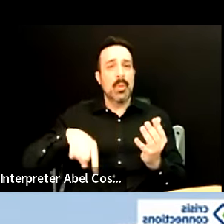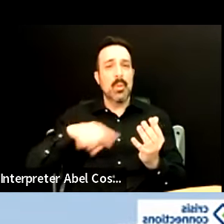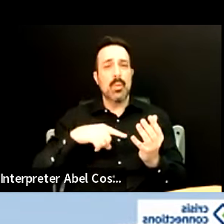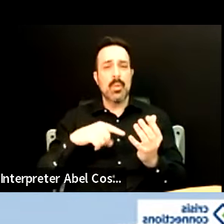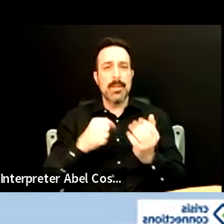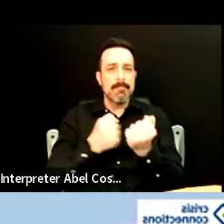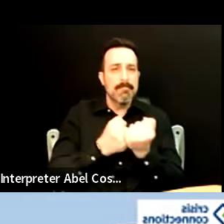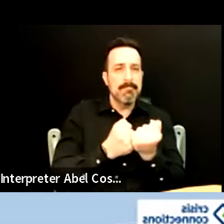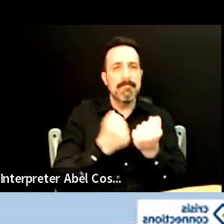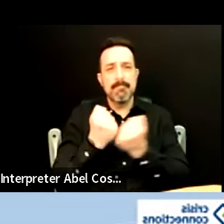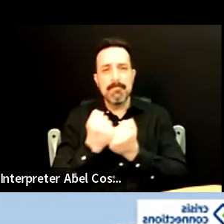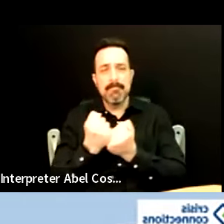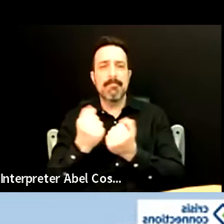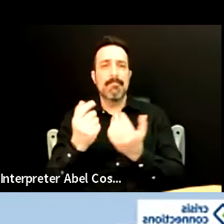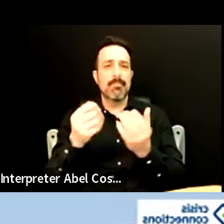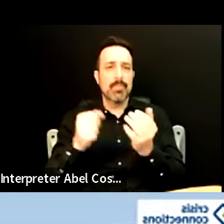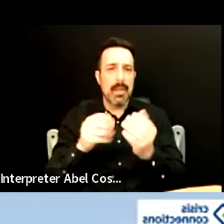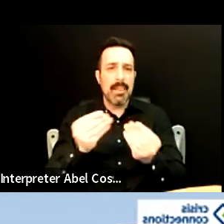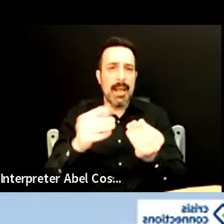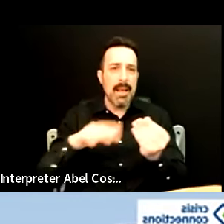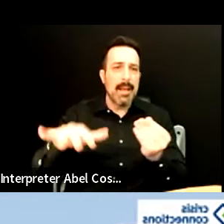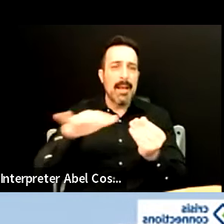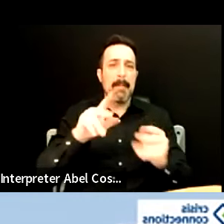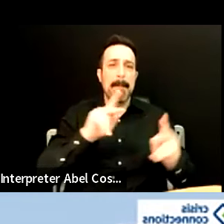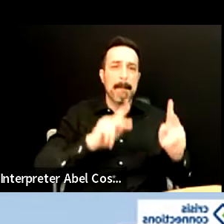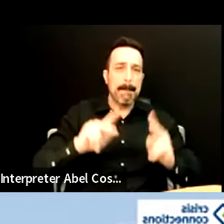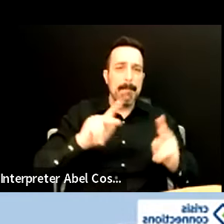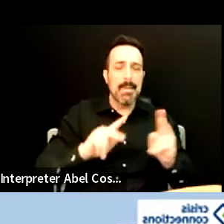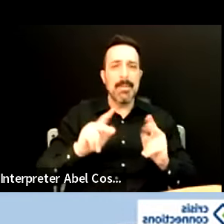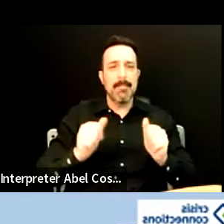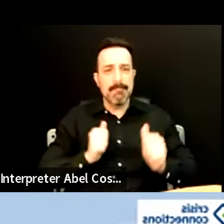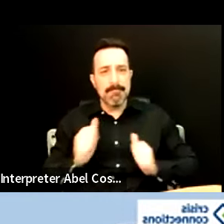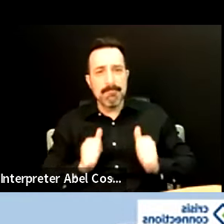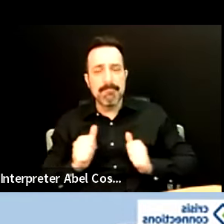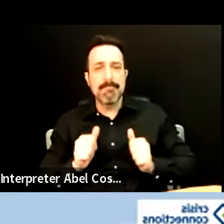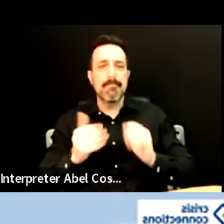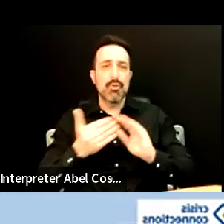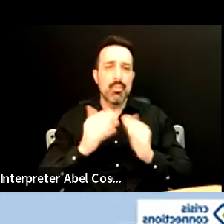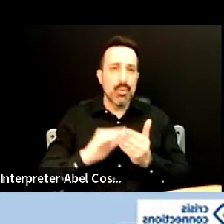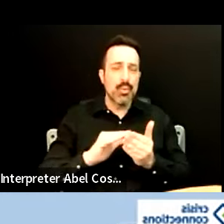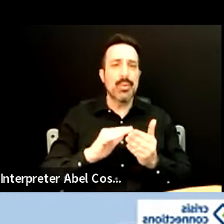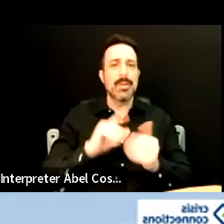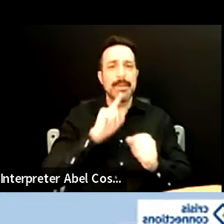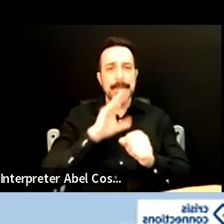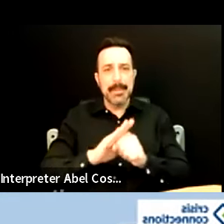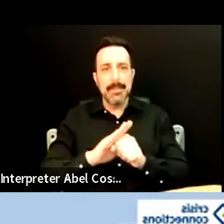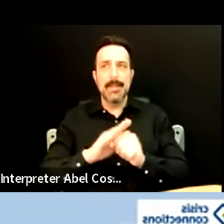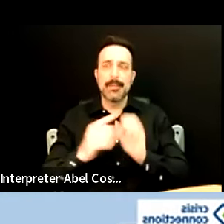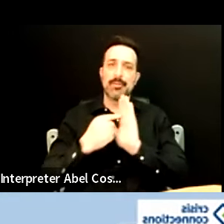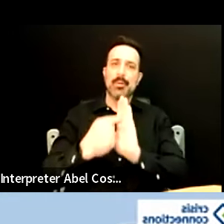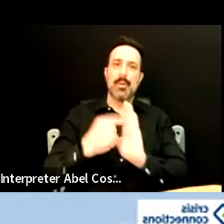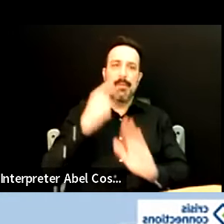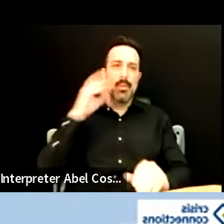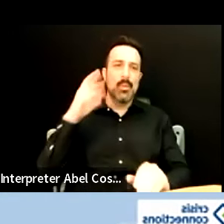and supporting the lands and the people and the community and the commitment that we all show to Washington